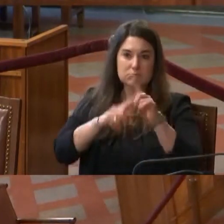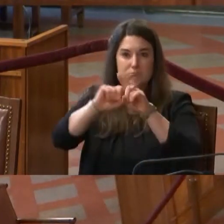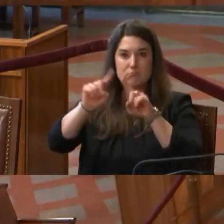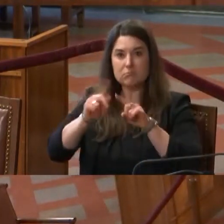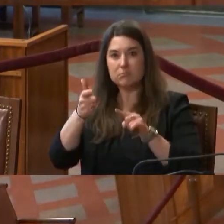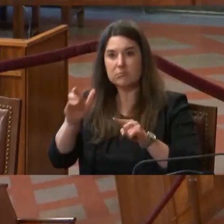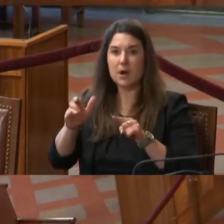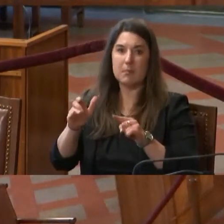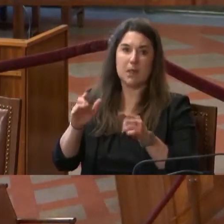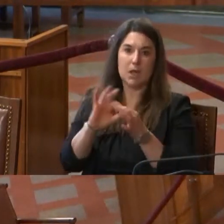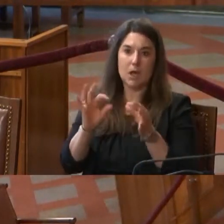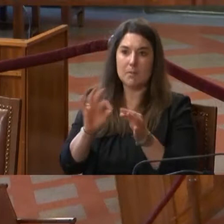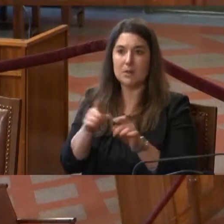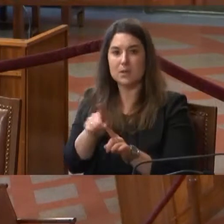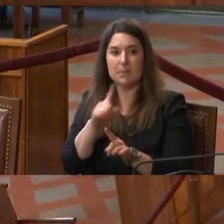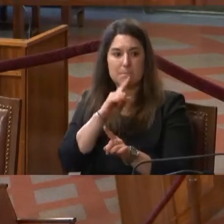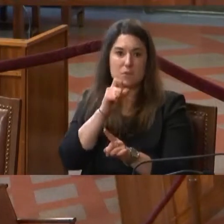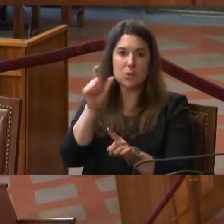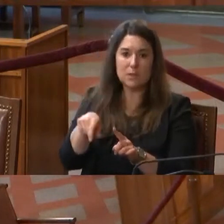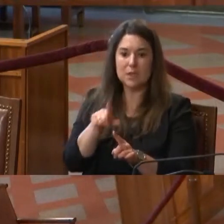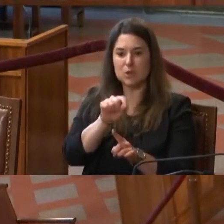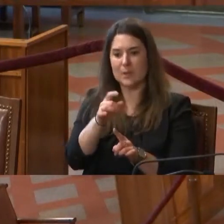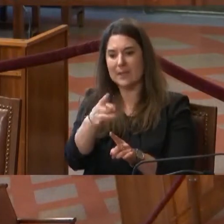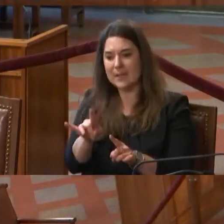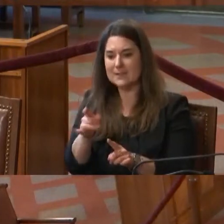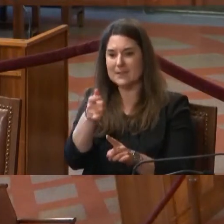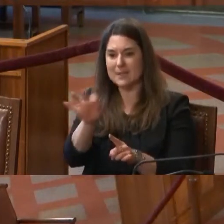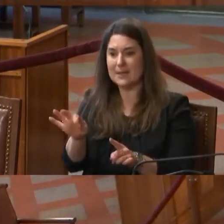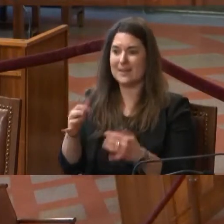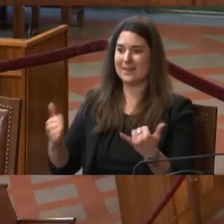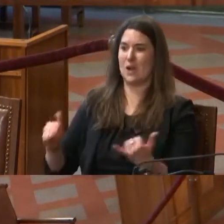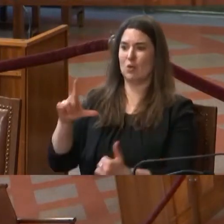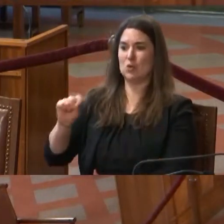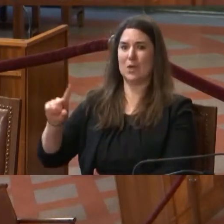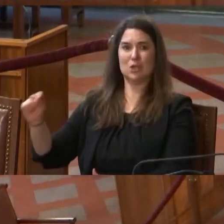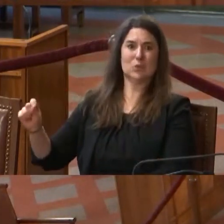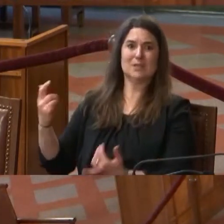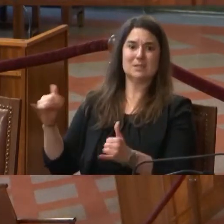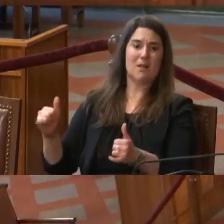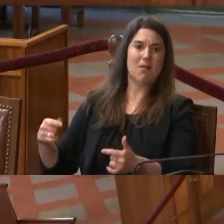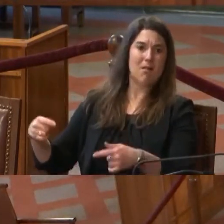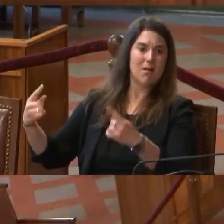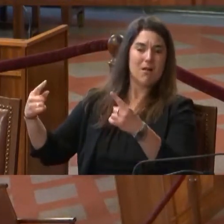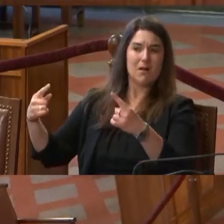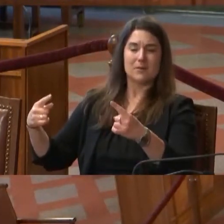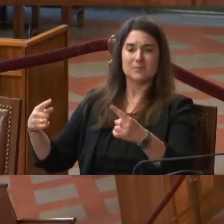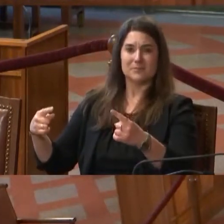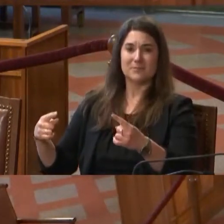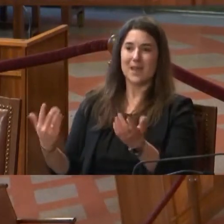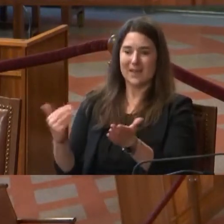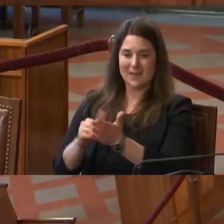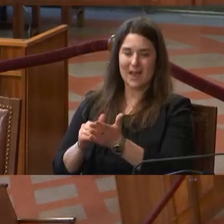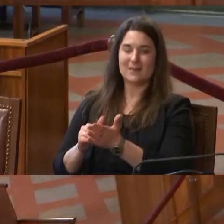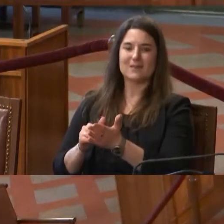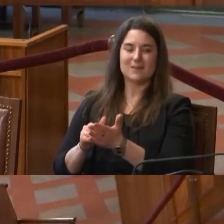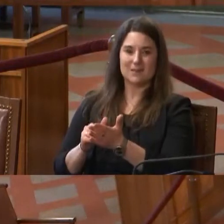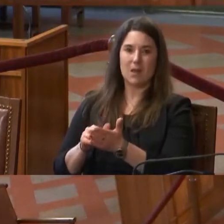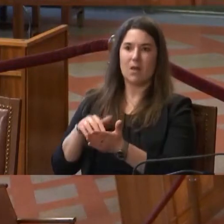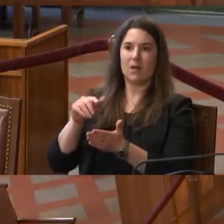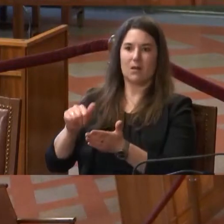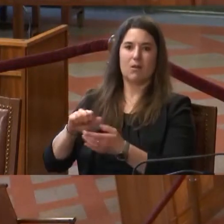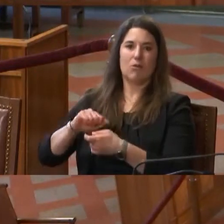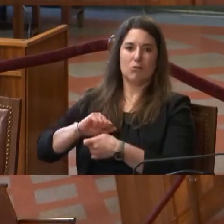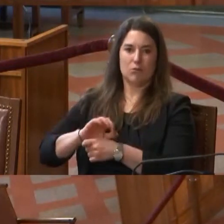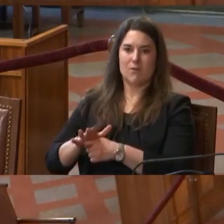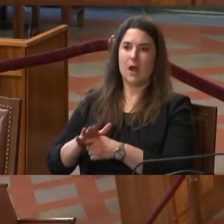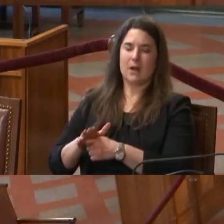not what is needed in 2018, 2019, and now 2020. And so while, again, given the extreme